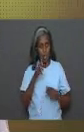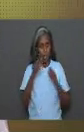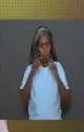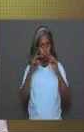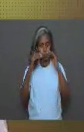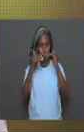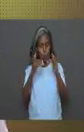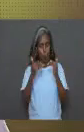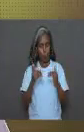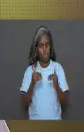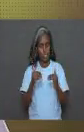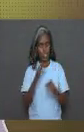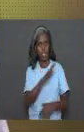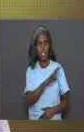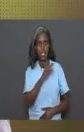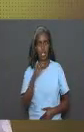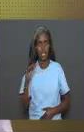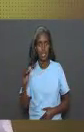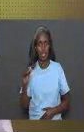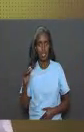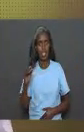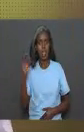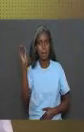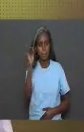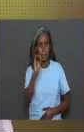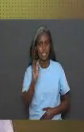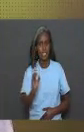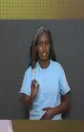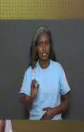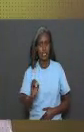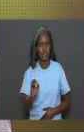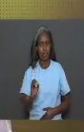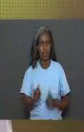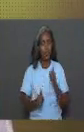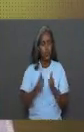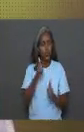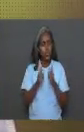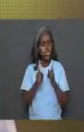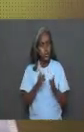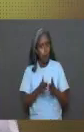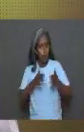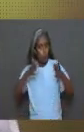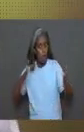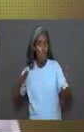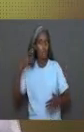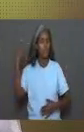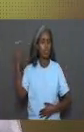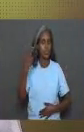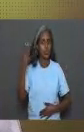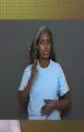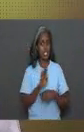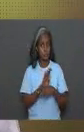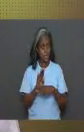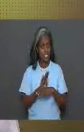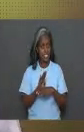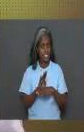proportion, and percentage, which are widely used in